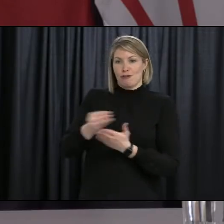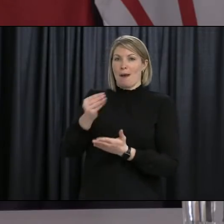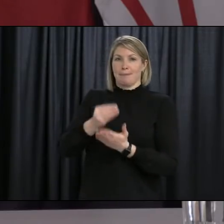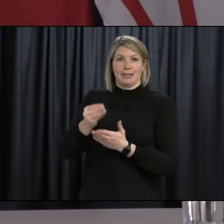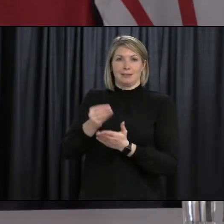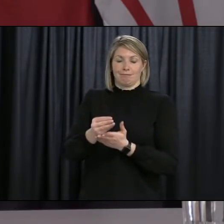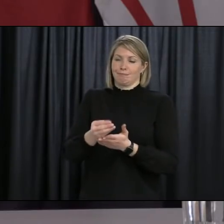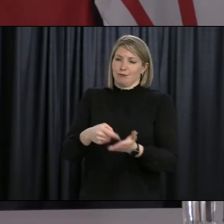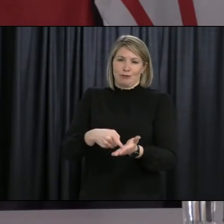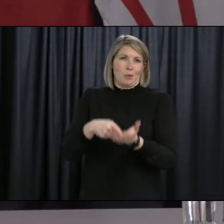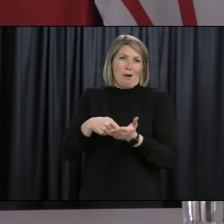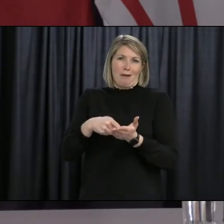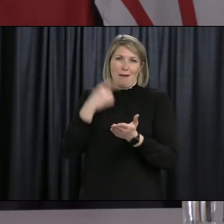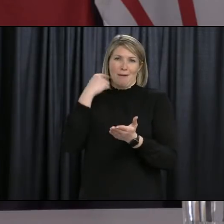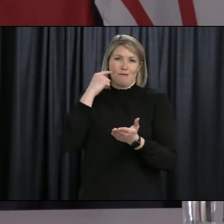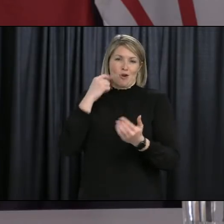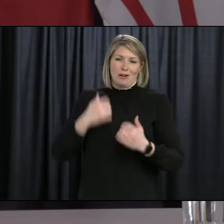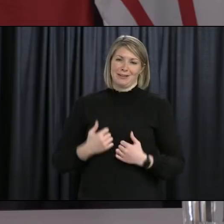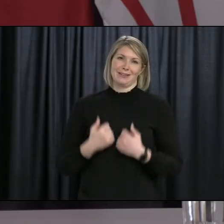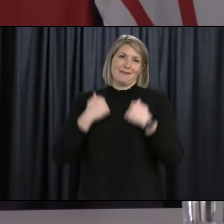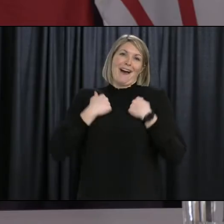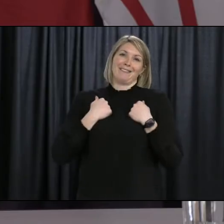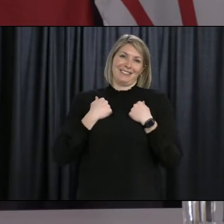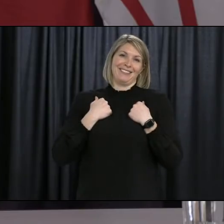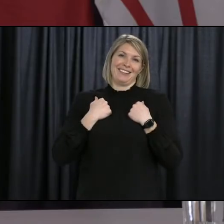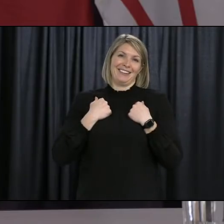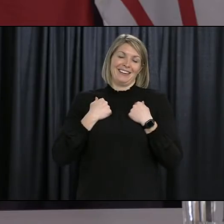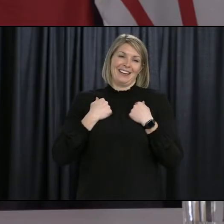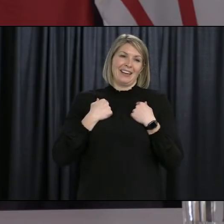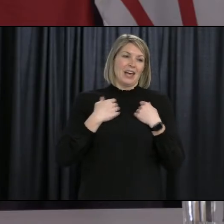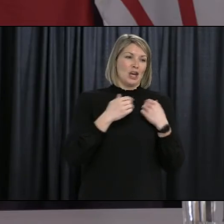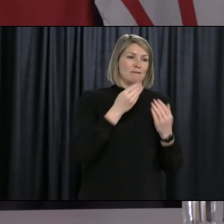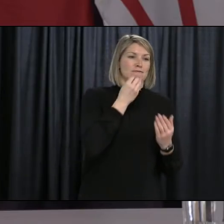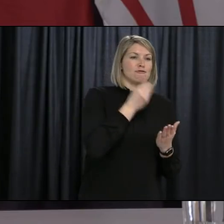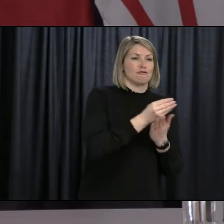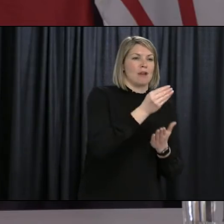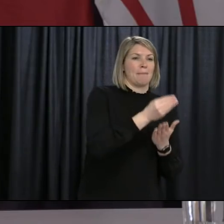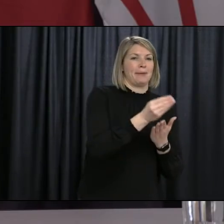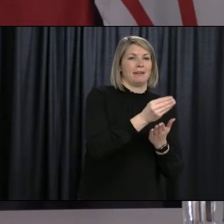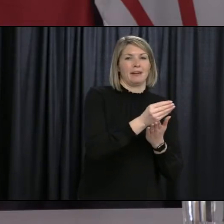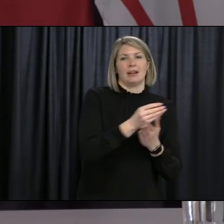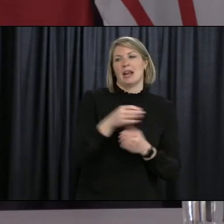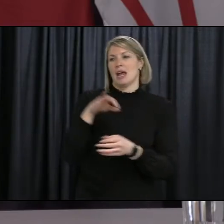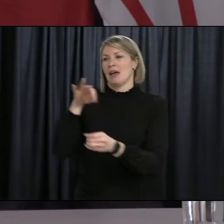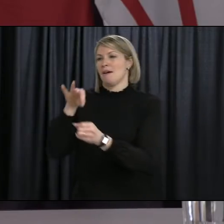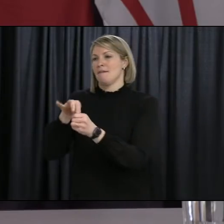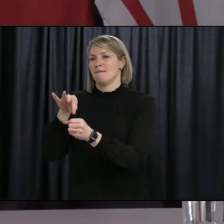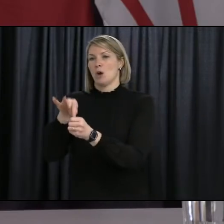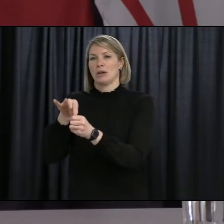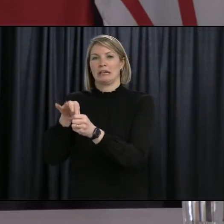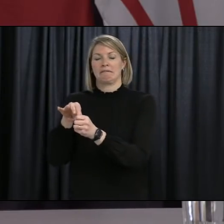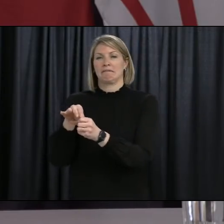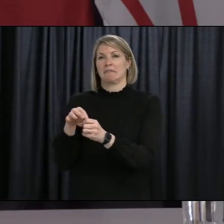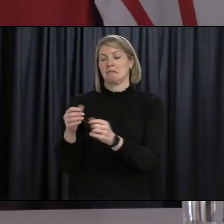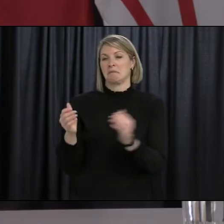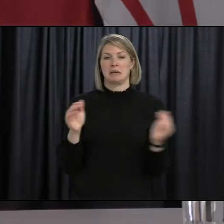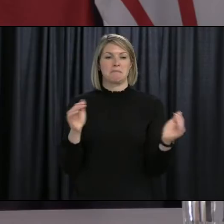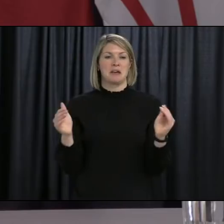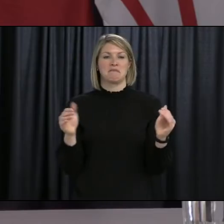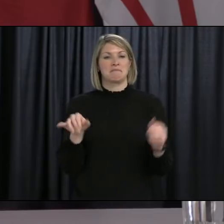element of life, is about the same risk profile as going to vote when the polling stations are set up